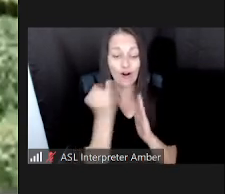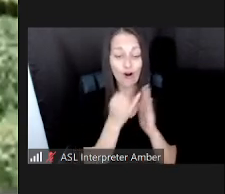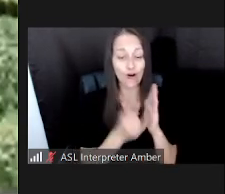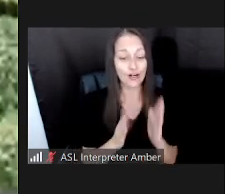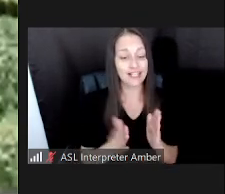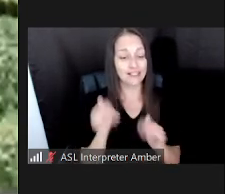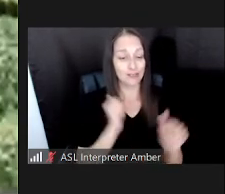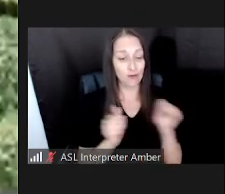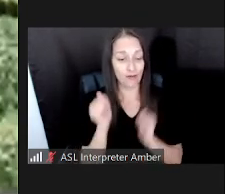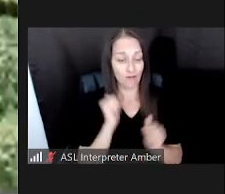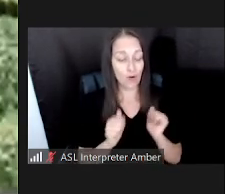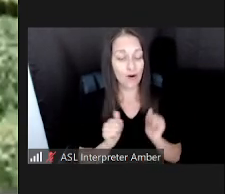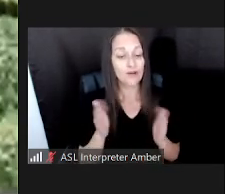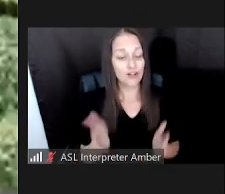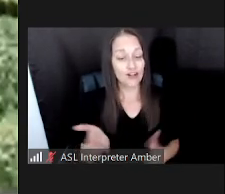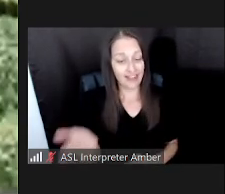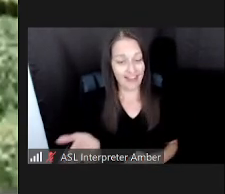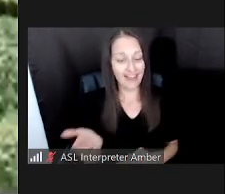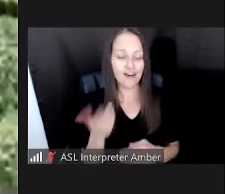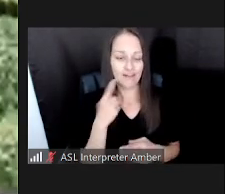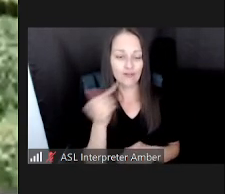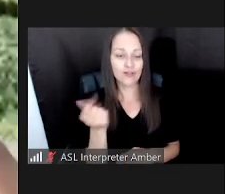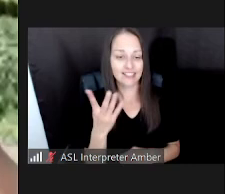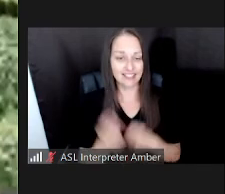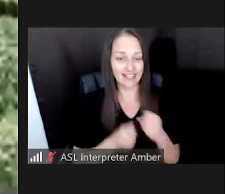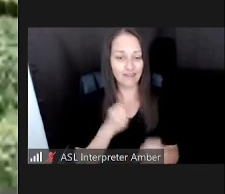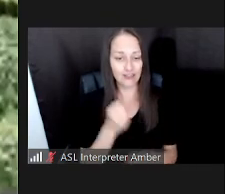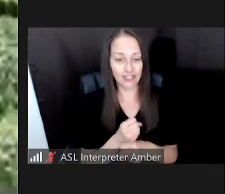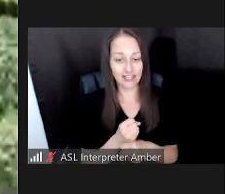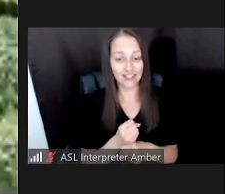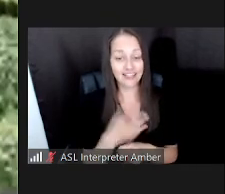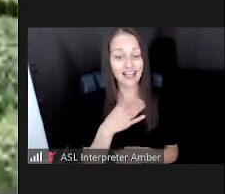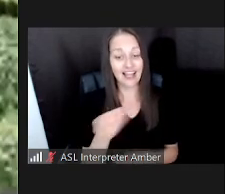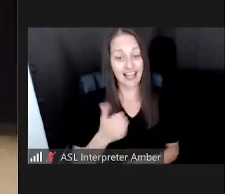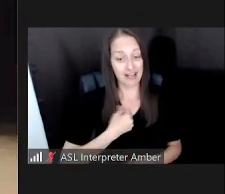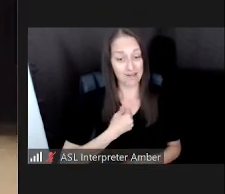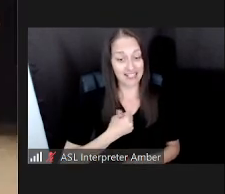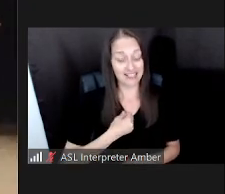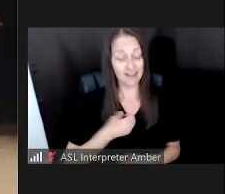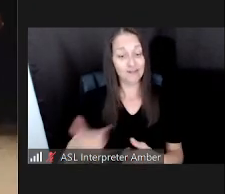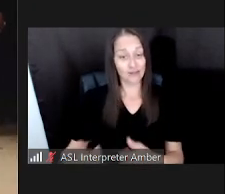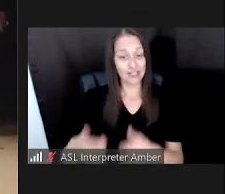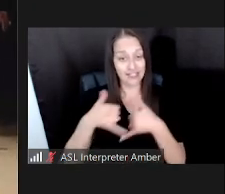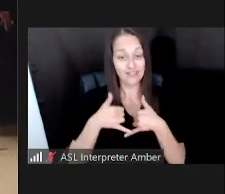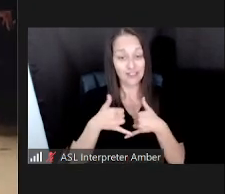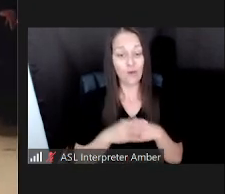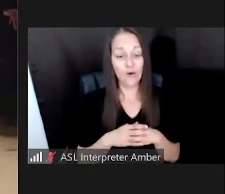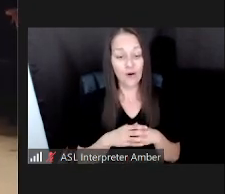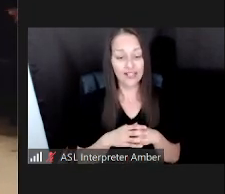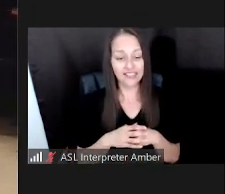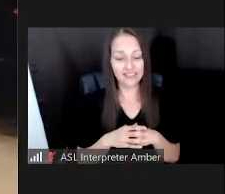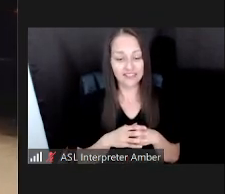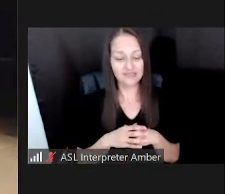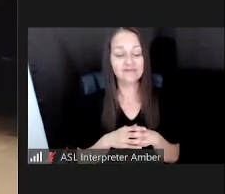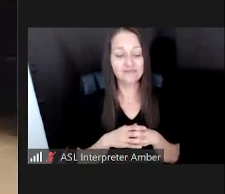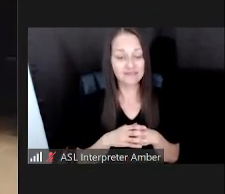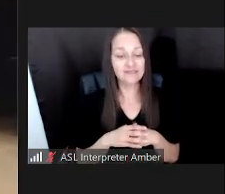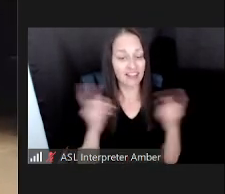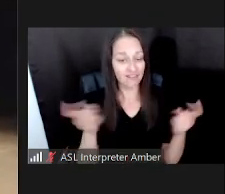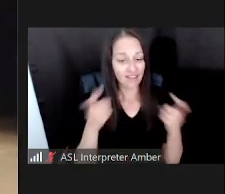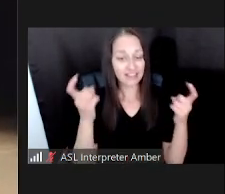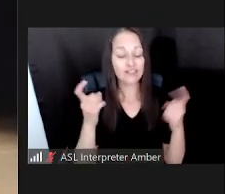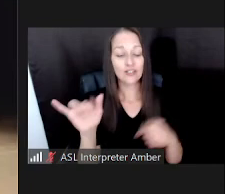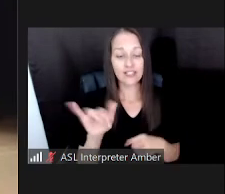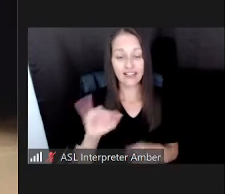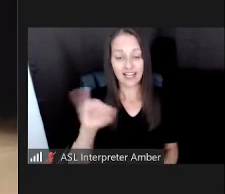Pillow over several years, and as a Jacob's Pillow award recipient. Festivals like Jacob's Pillow are